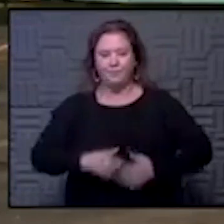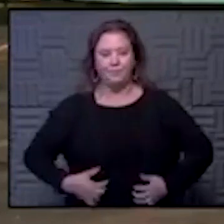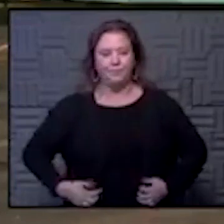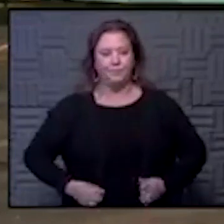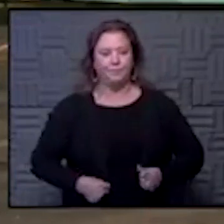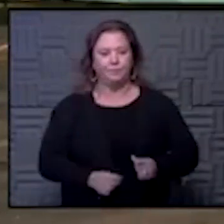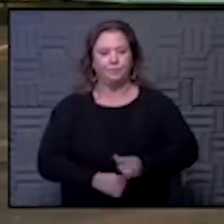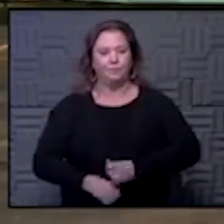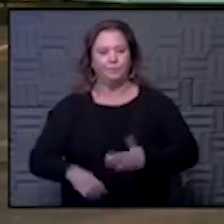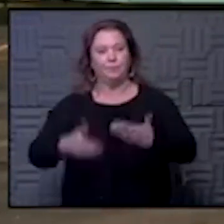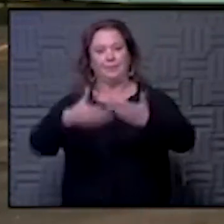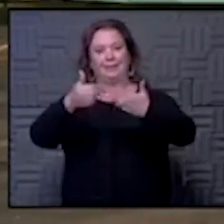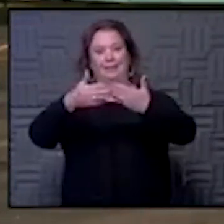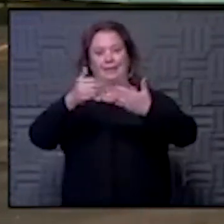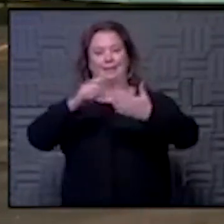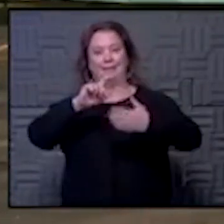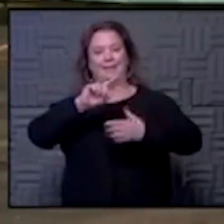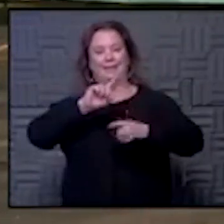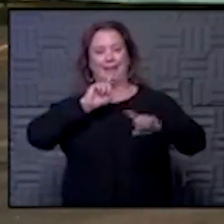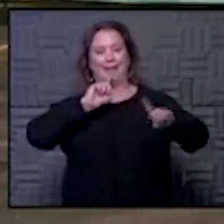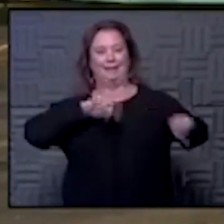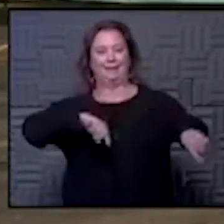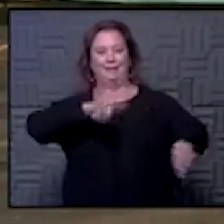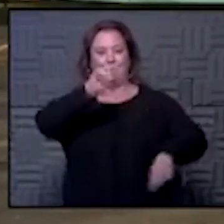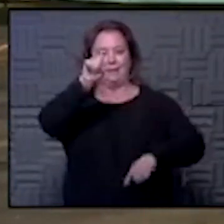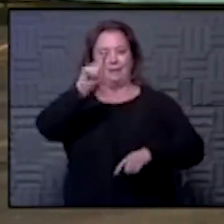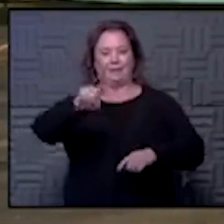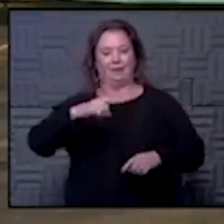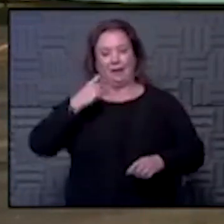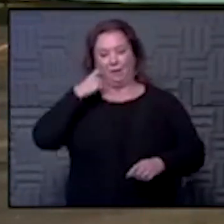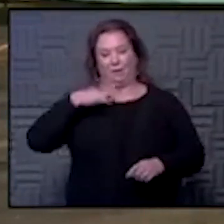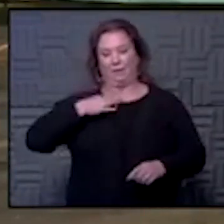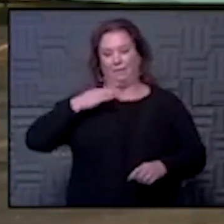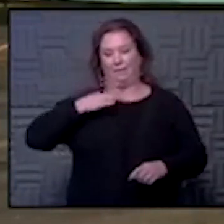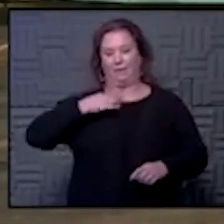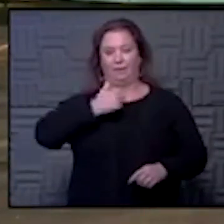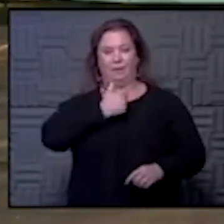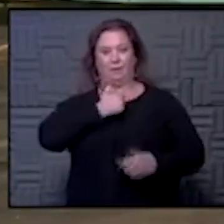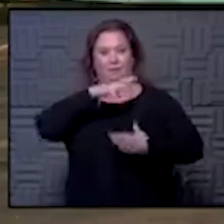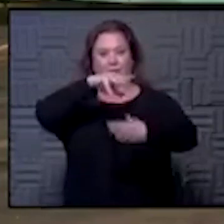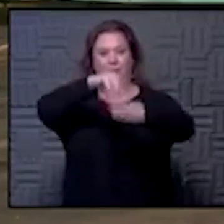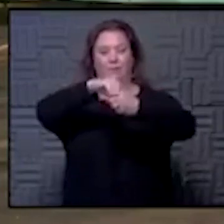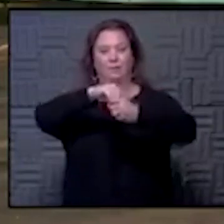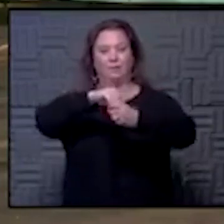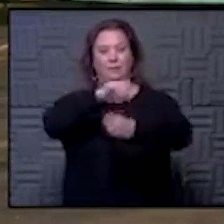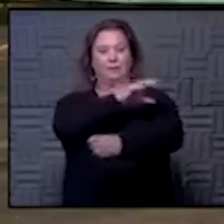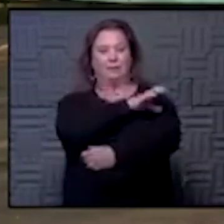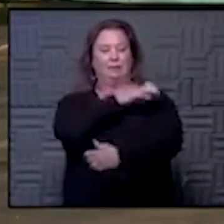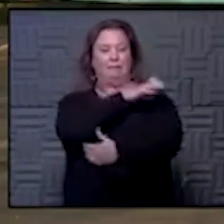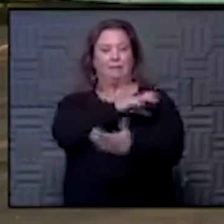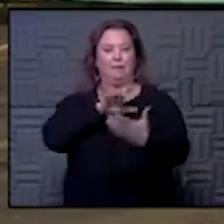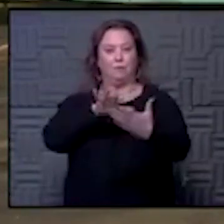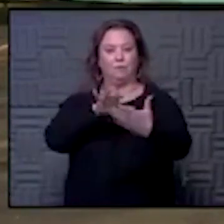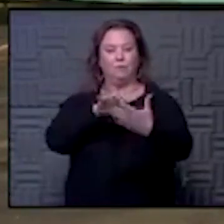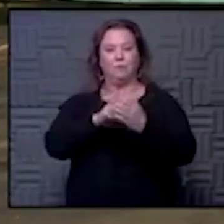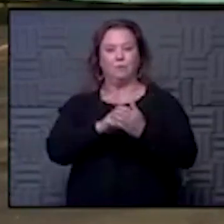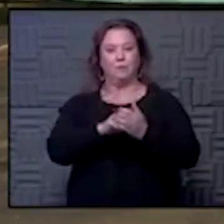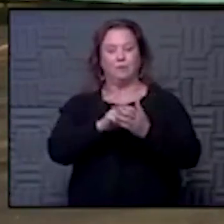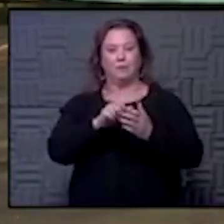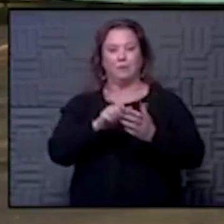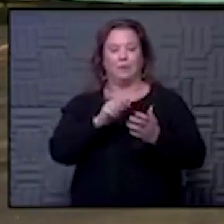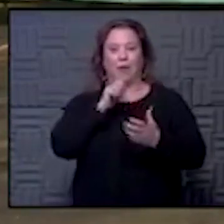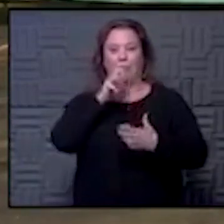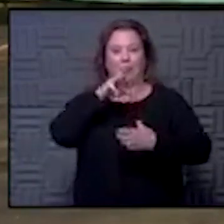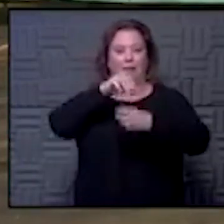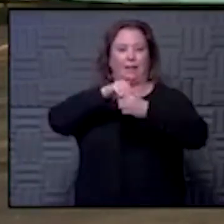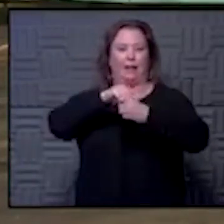Oh, that's an easy question to answer. I just volunteered myself to be part of one of these clinical trials. I'm not allowed to be part